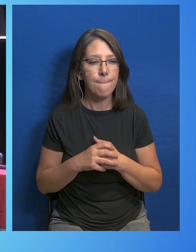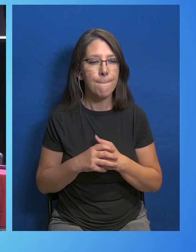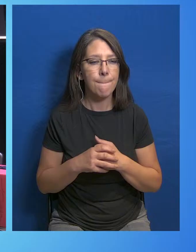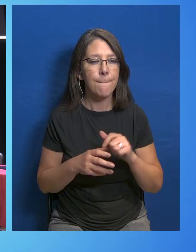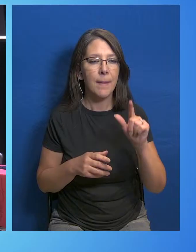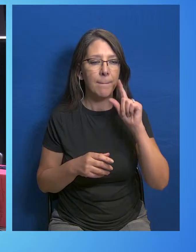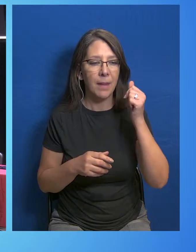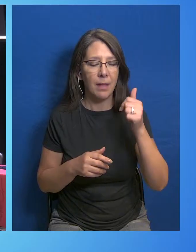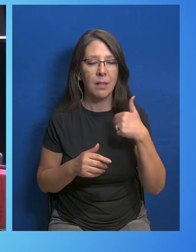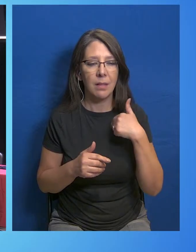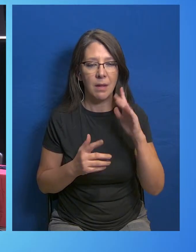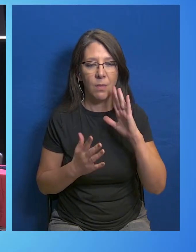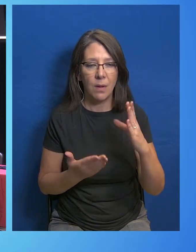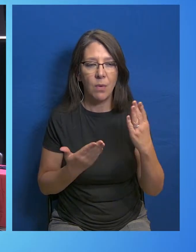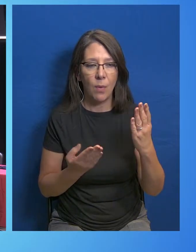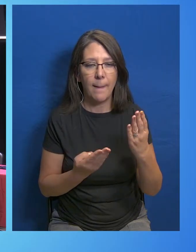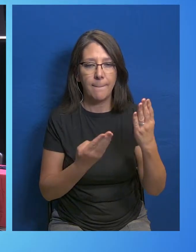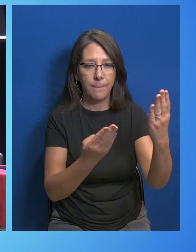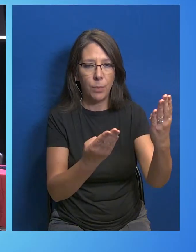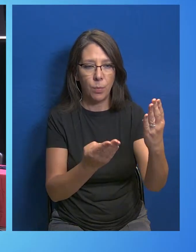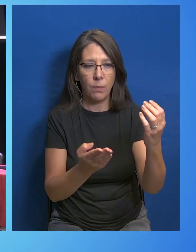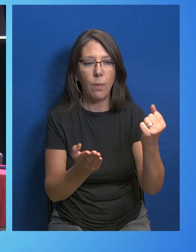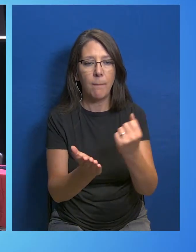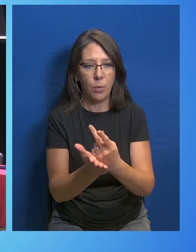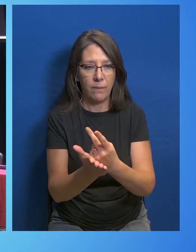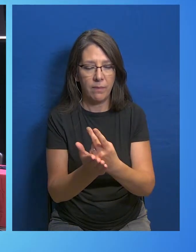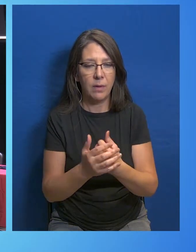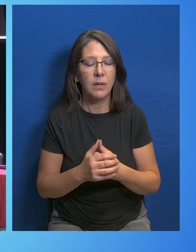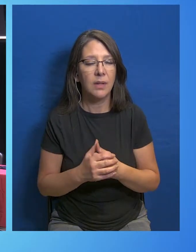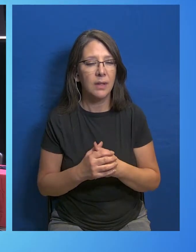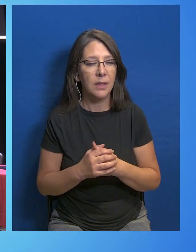I'll move the policy be approved.